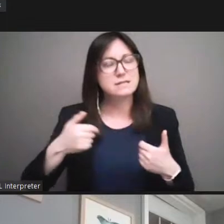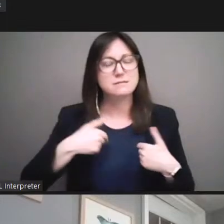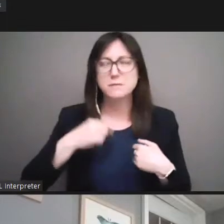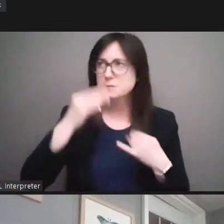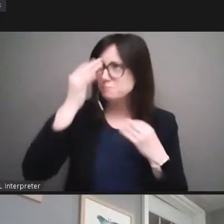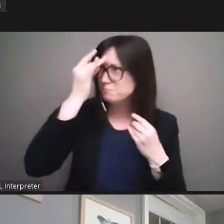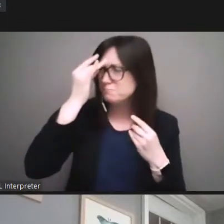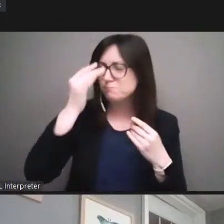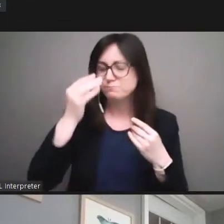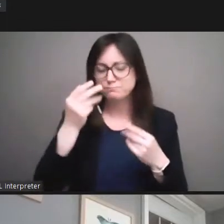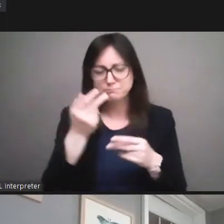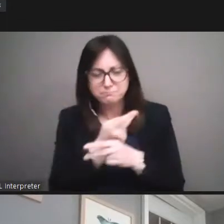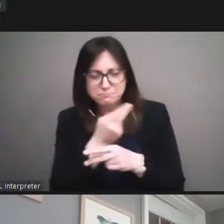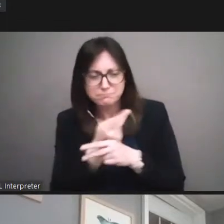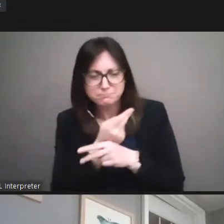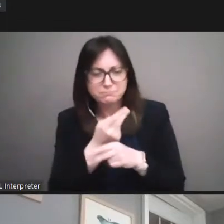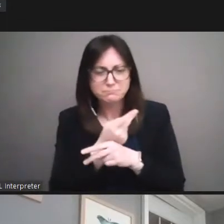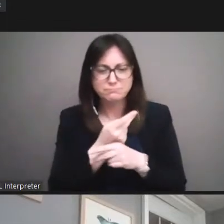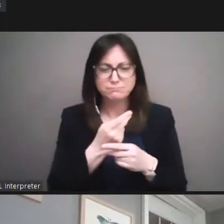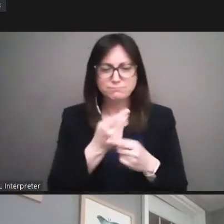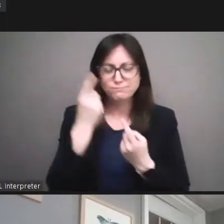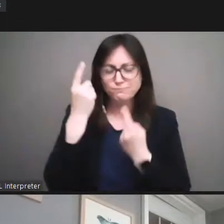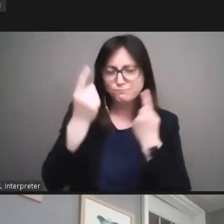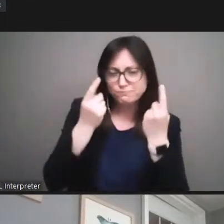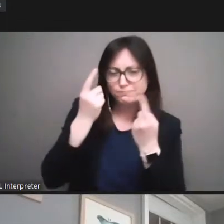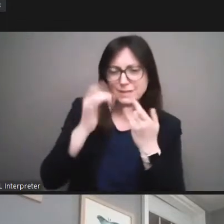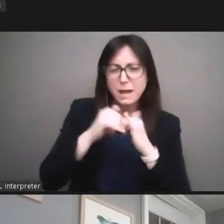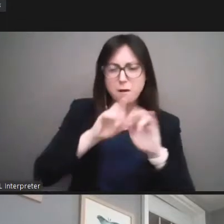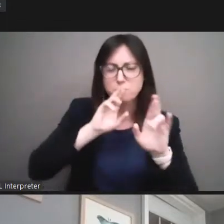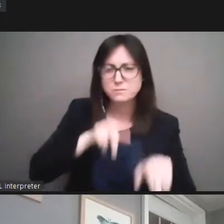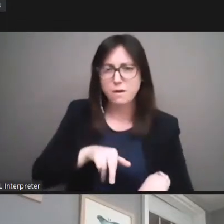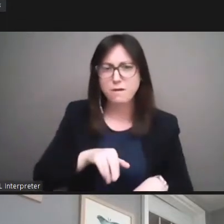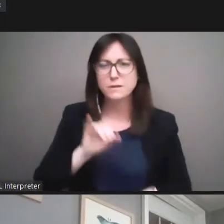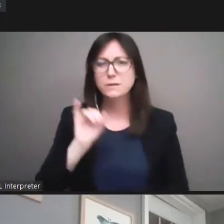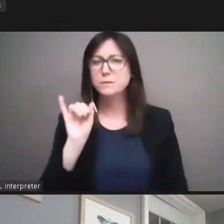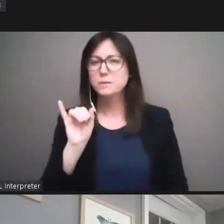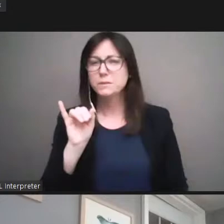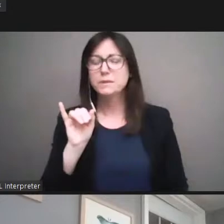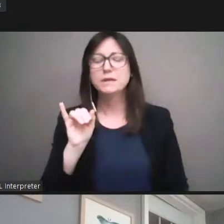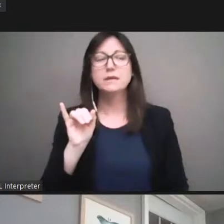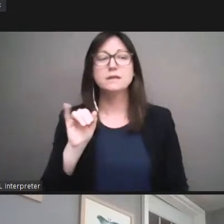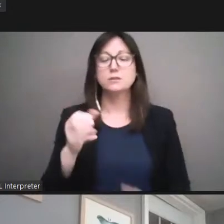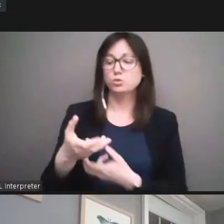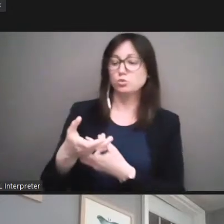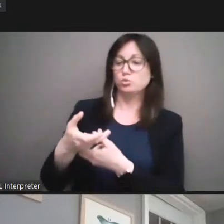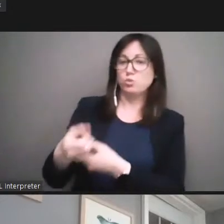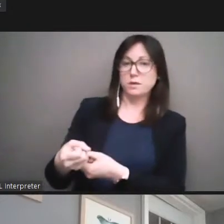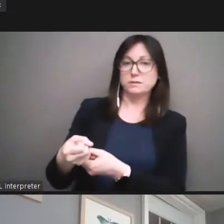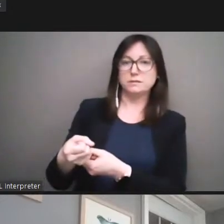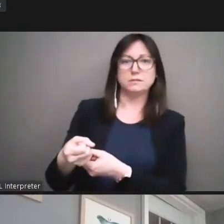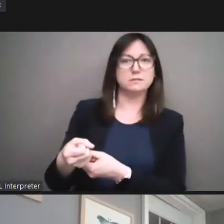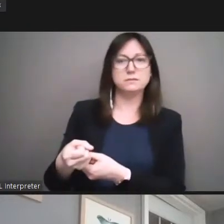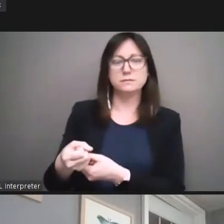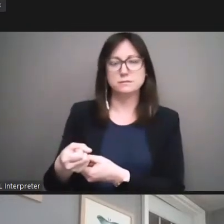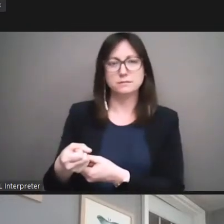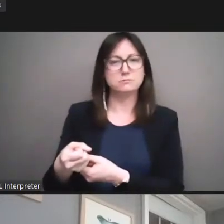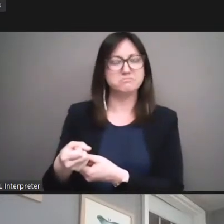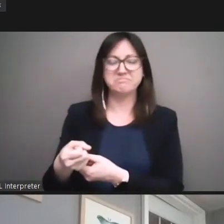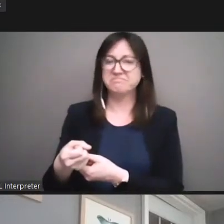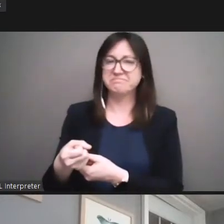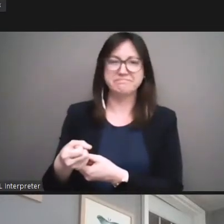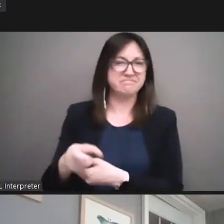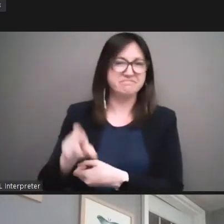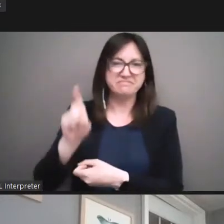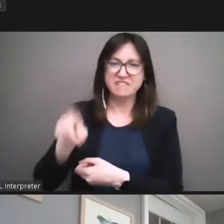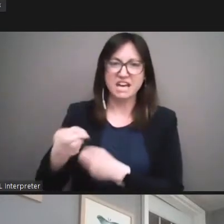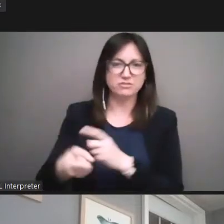prepare for this. And I think that trust impacts every level of interaction that